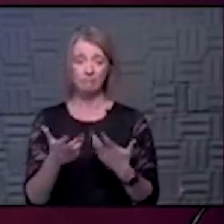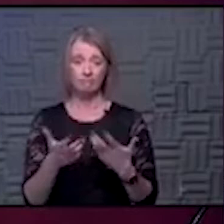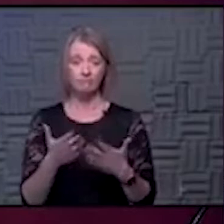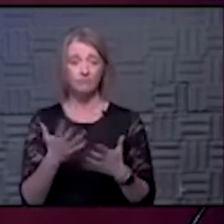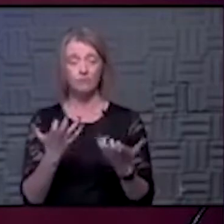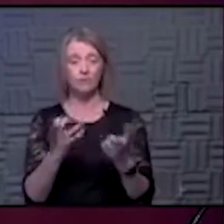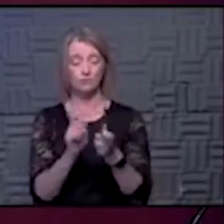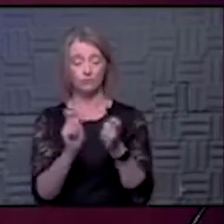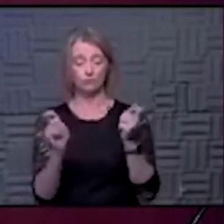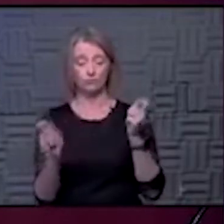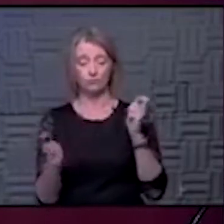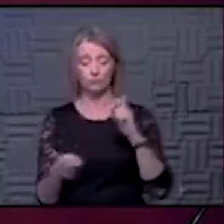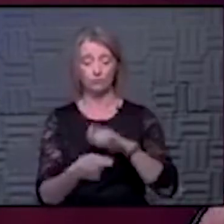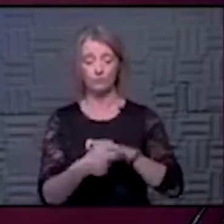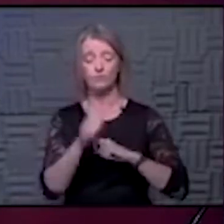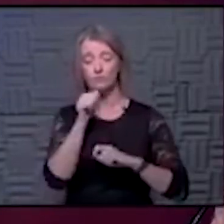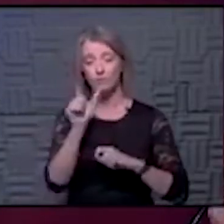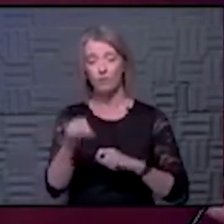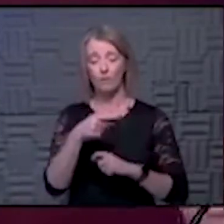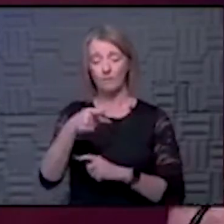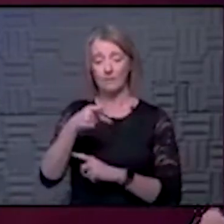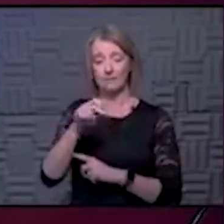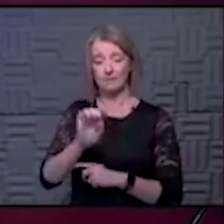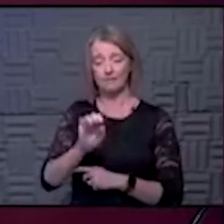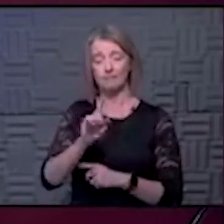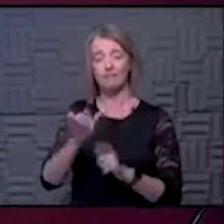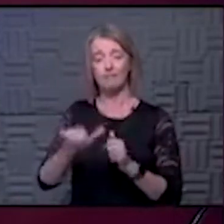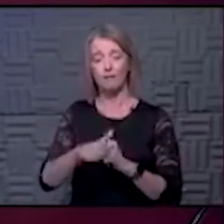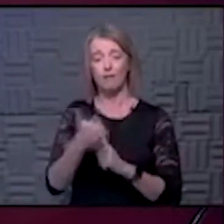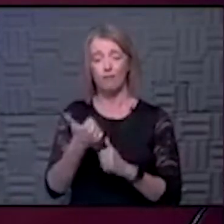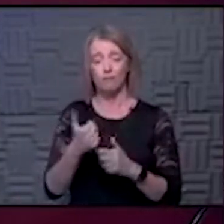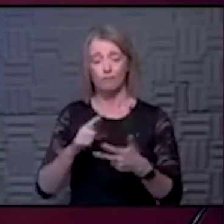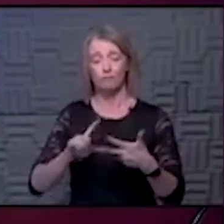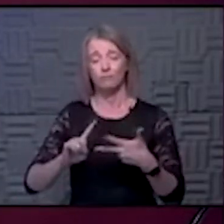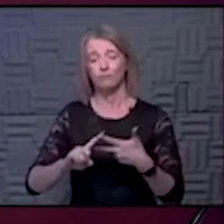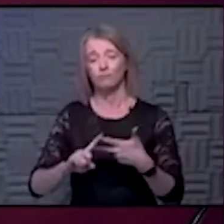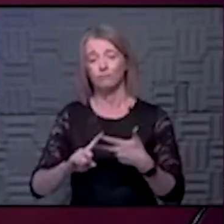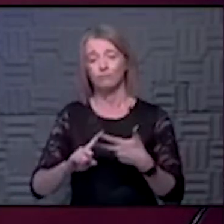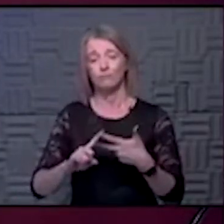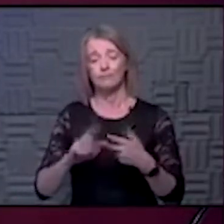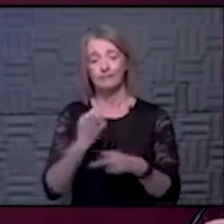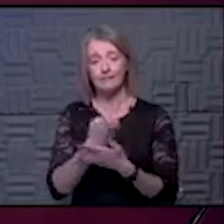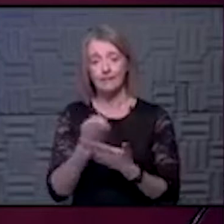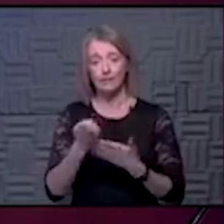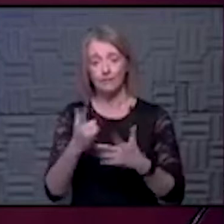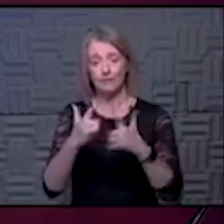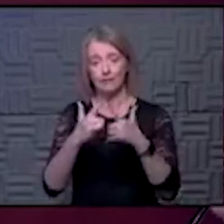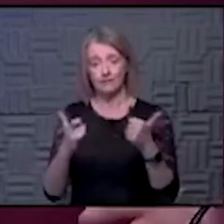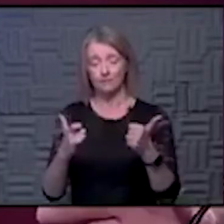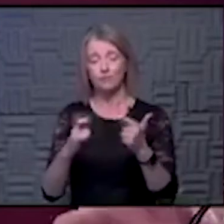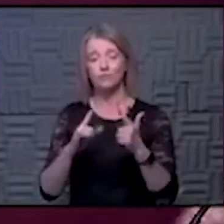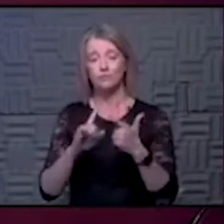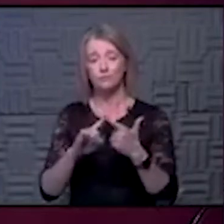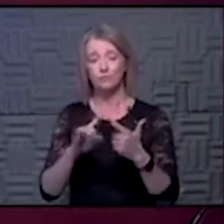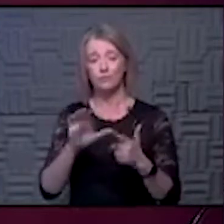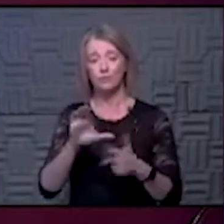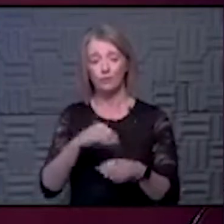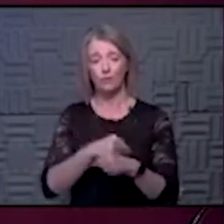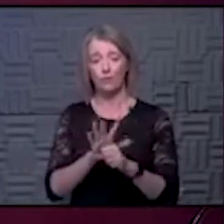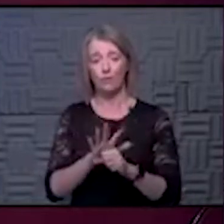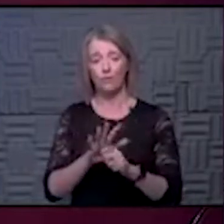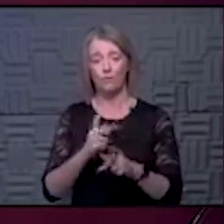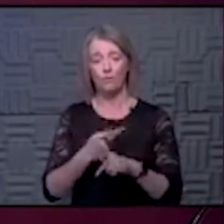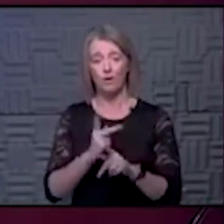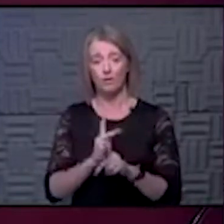shift not only PPE but other equipment, et cetera, to the COVID